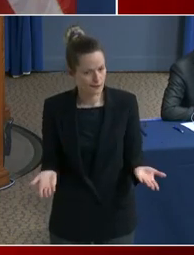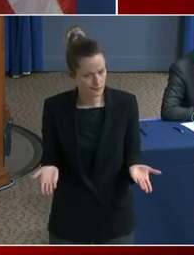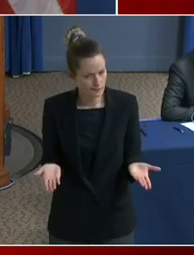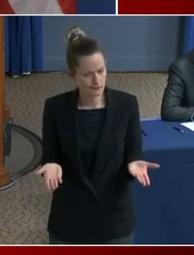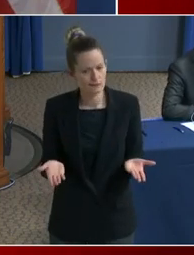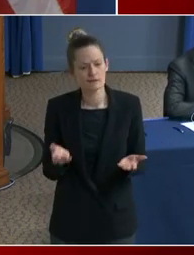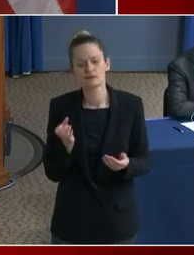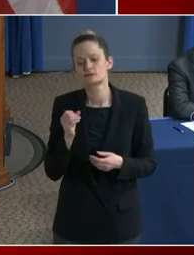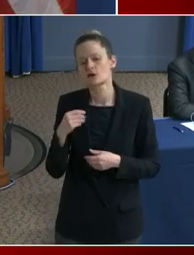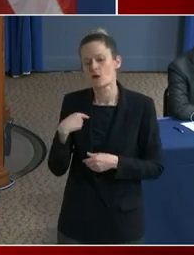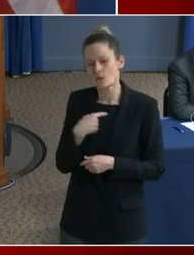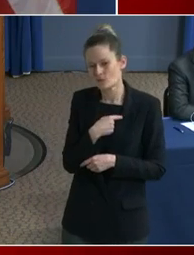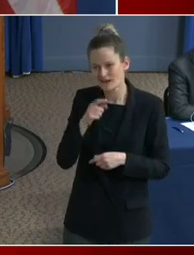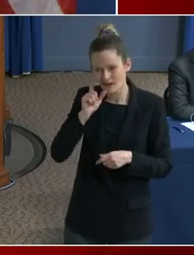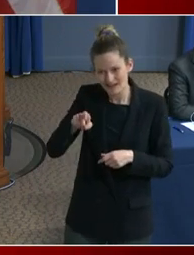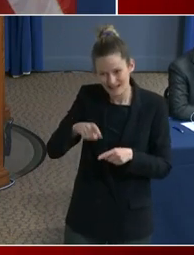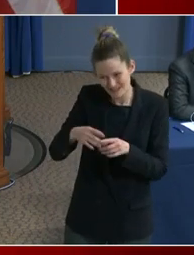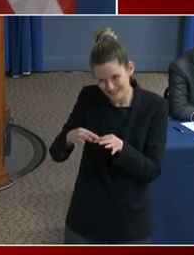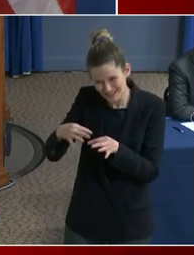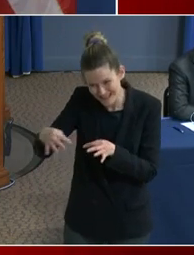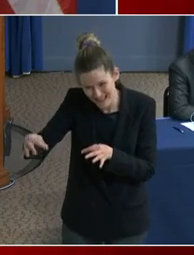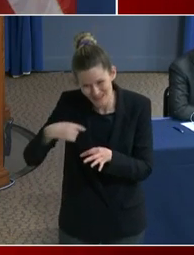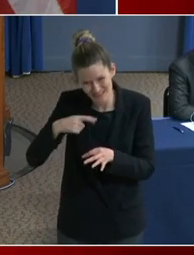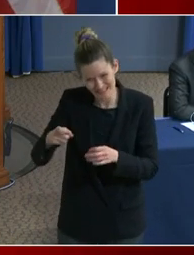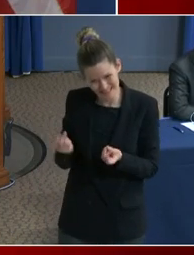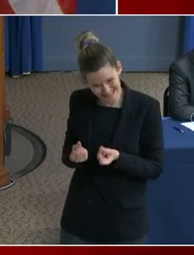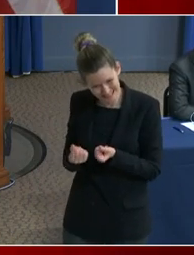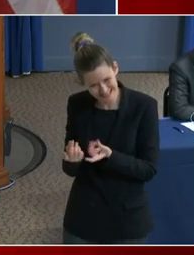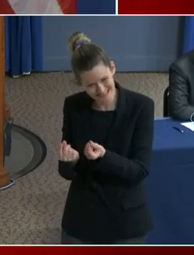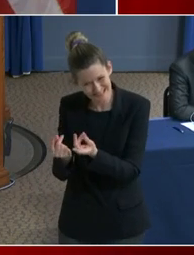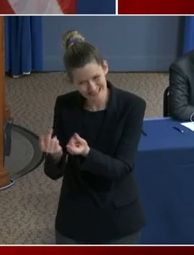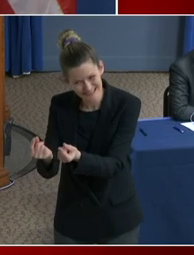to be delayed. Similarly, the testing